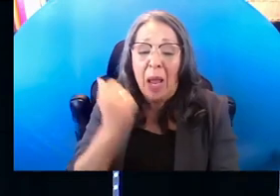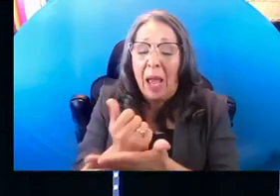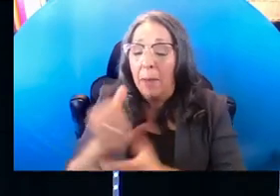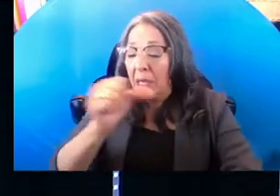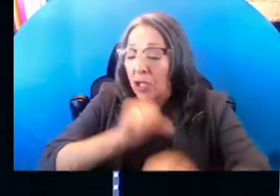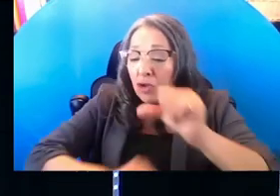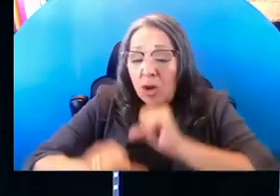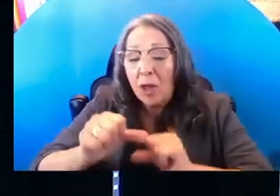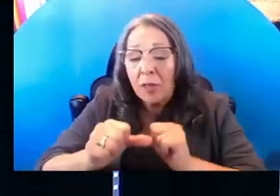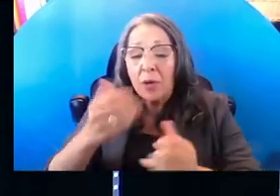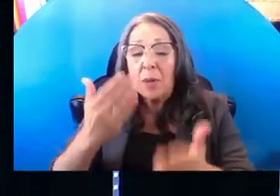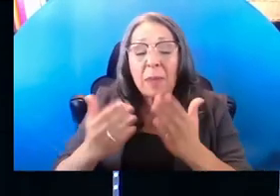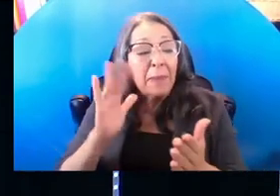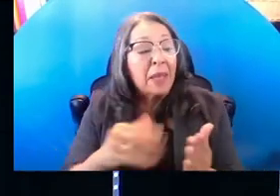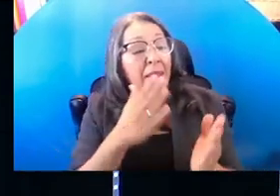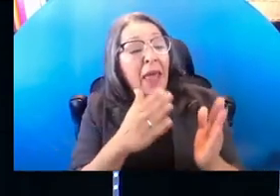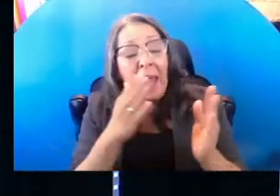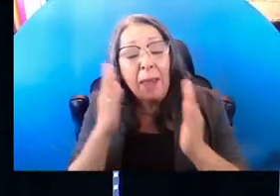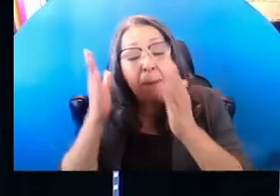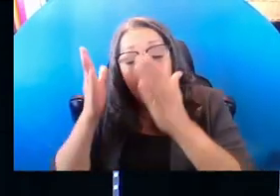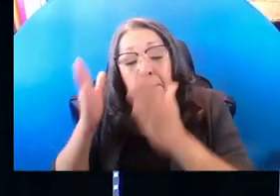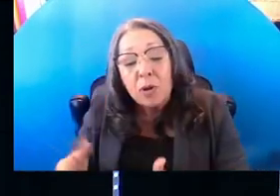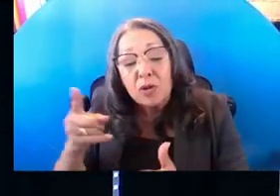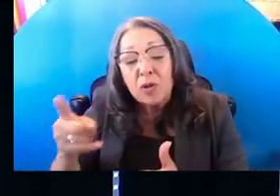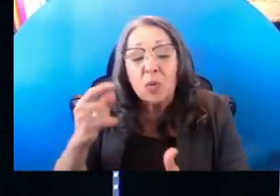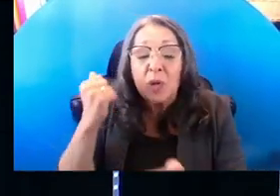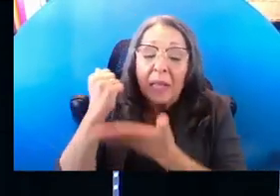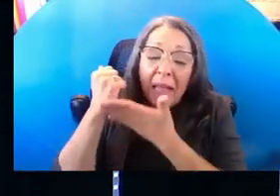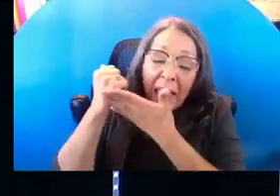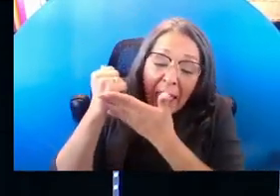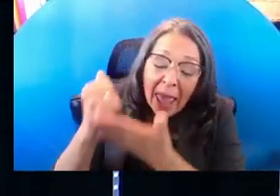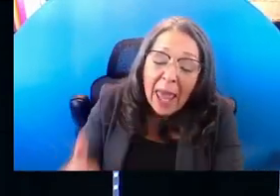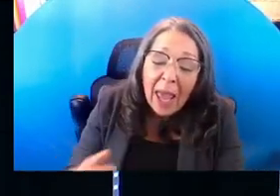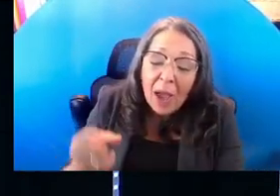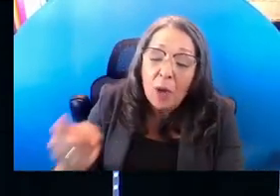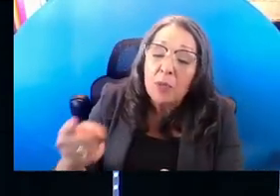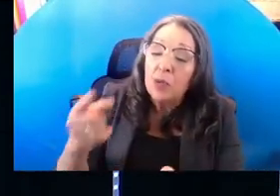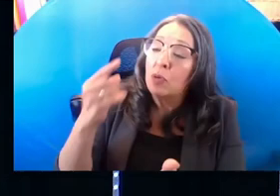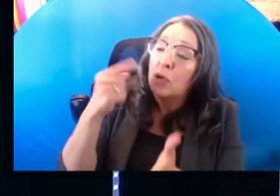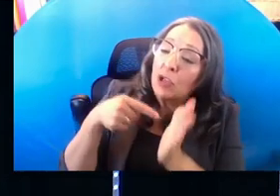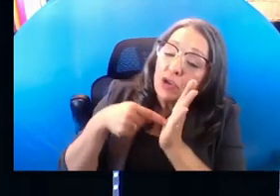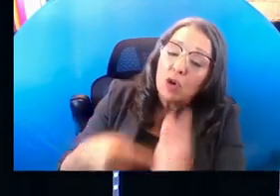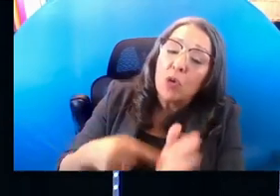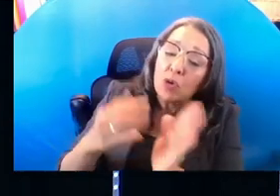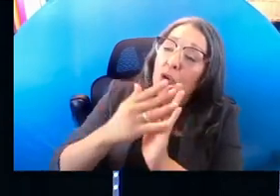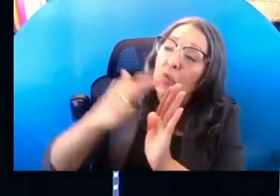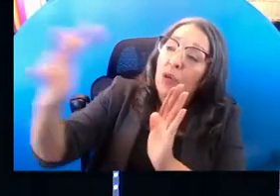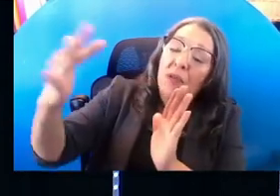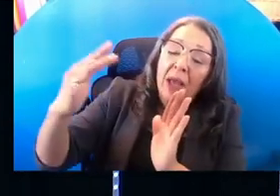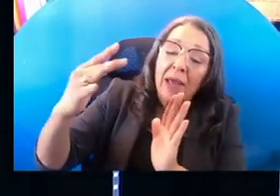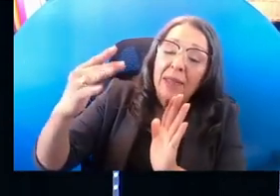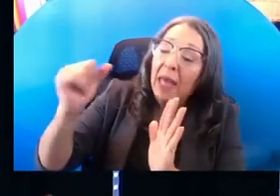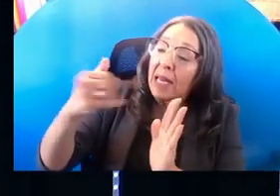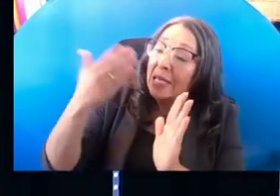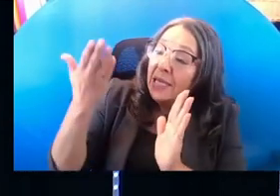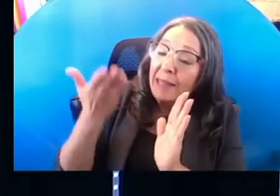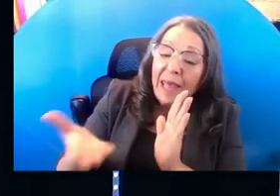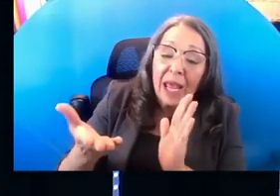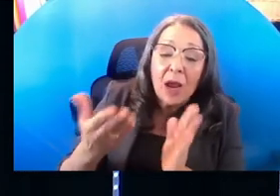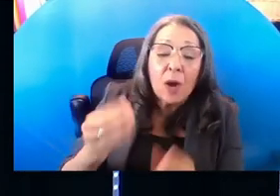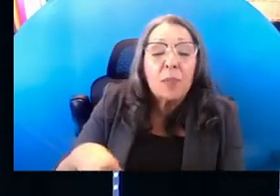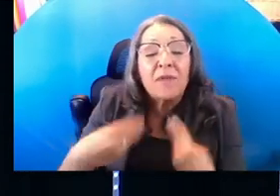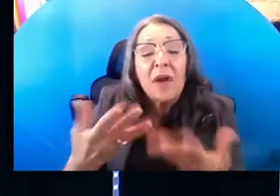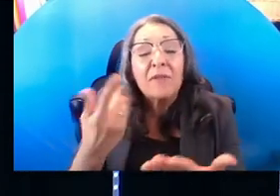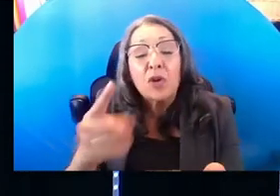that person to glorify himself in this situation, to show you that he is with you, that he's helping you, providing for you. But we have to invite other